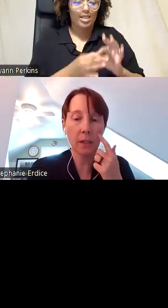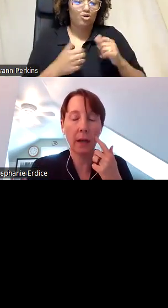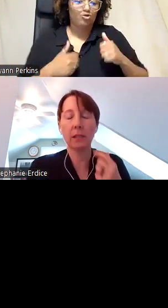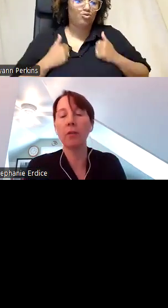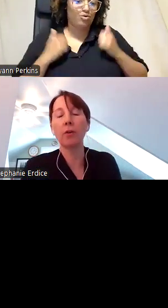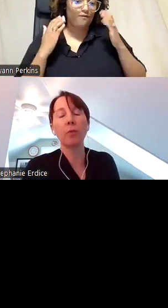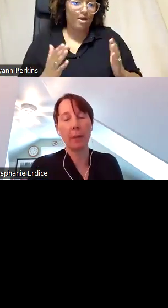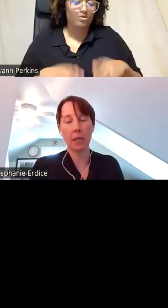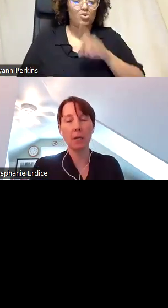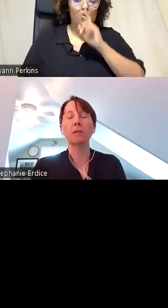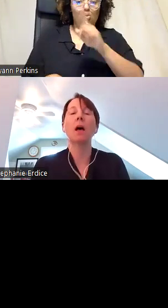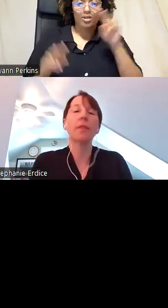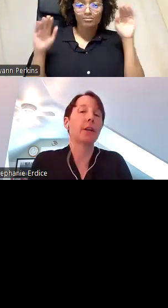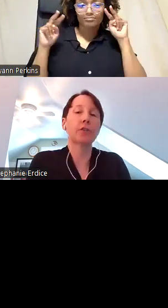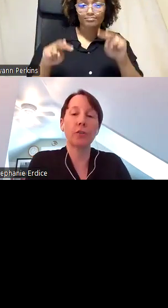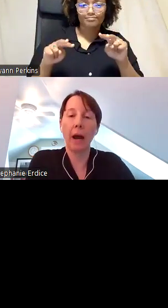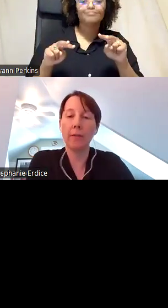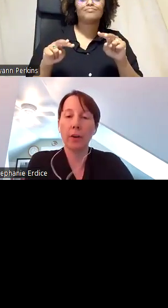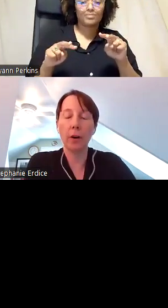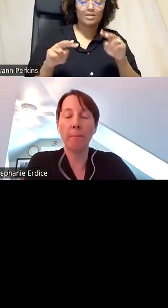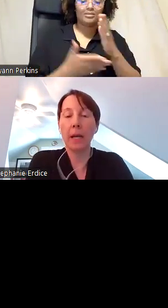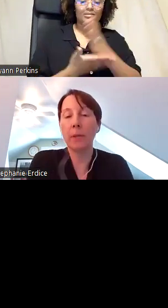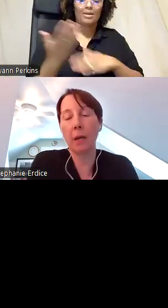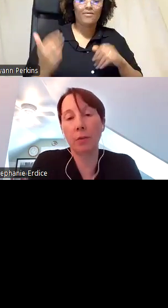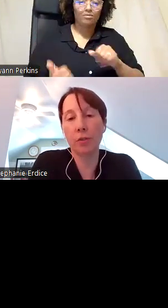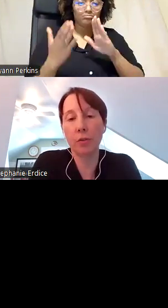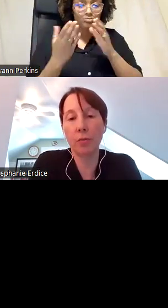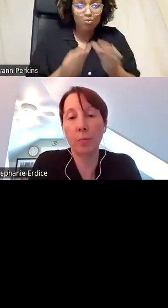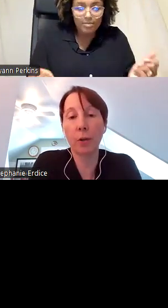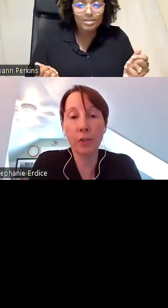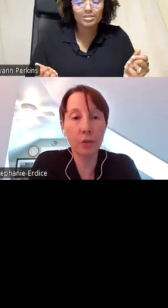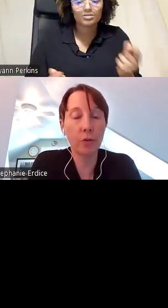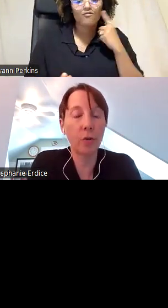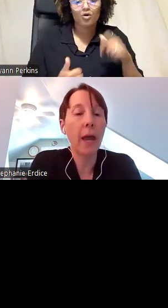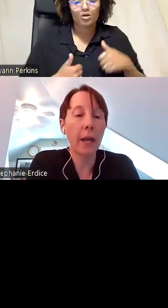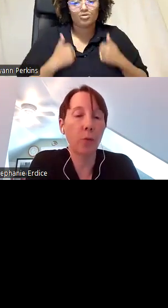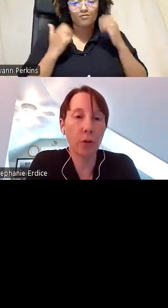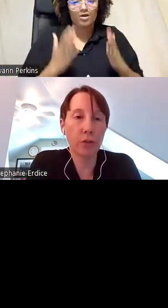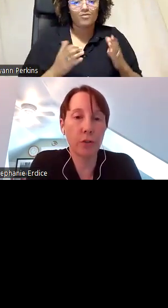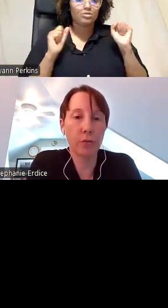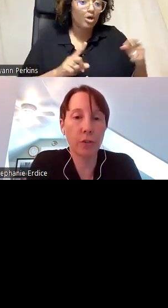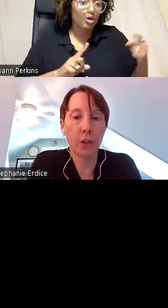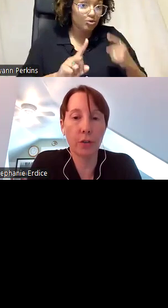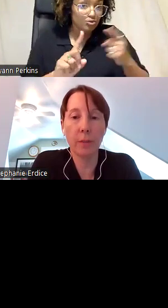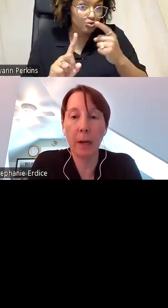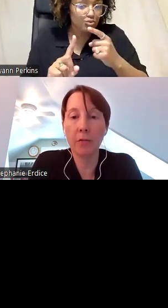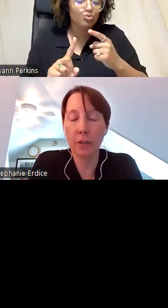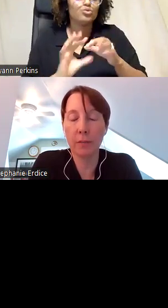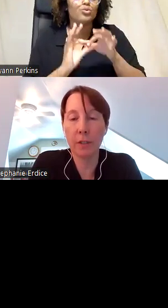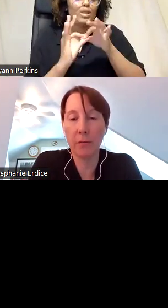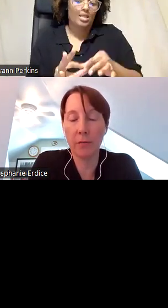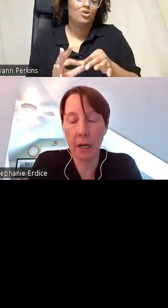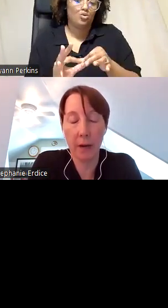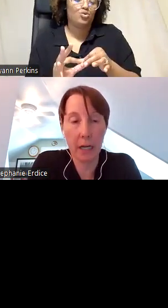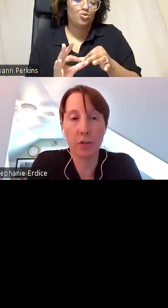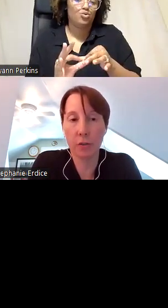really talked about some of the remedies that a survivor might be able to pursue in order to secure some money for